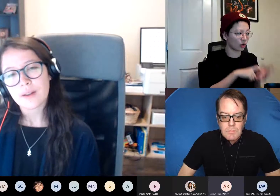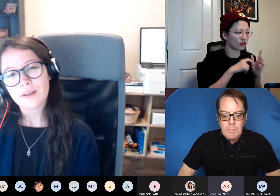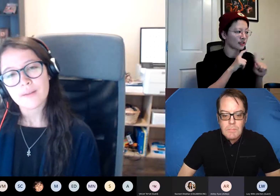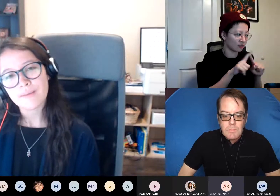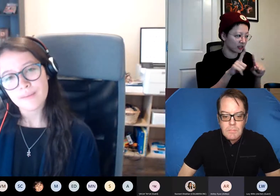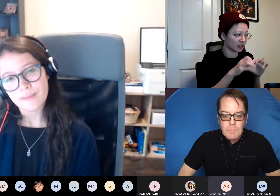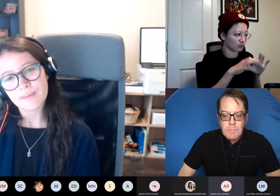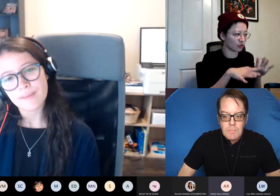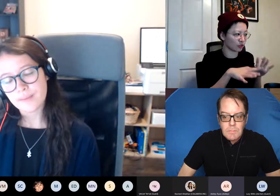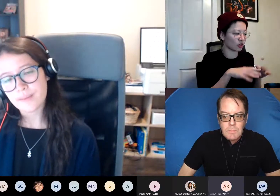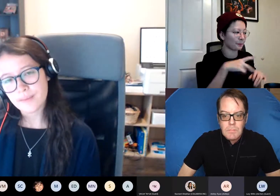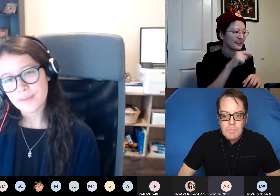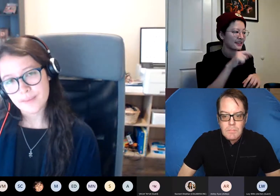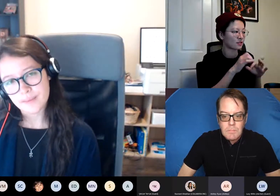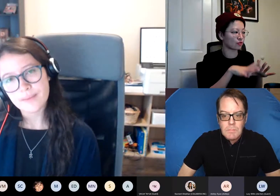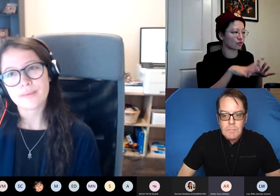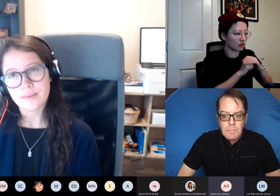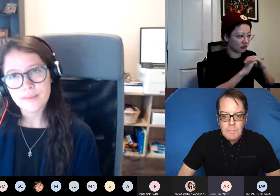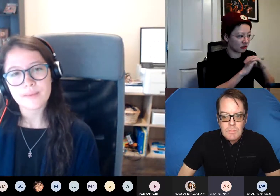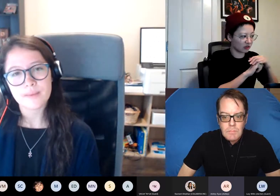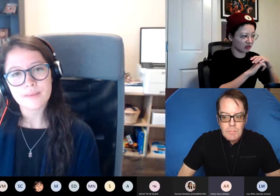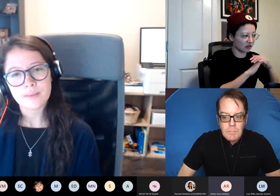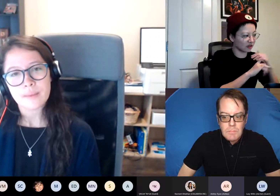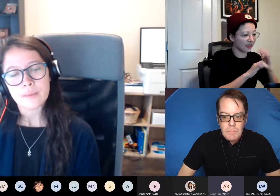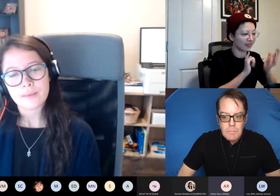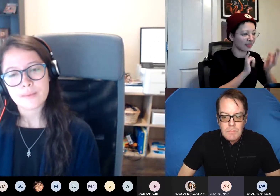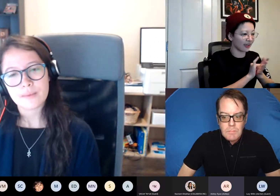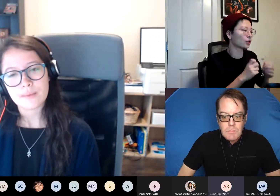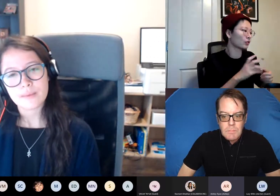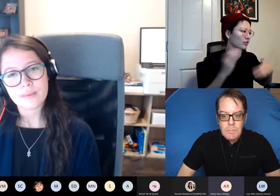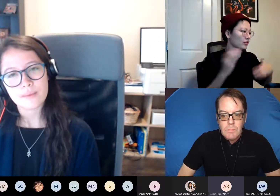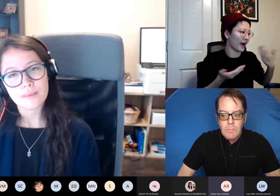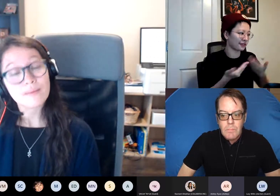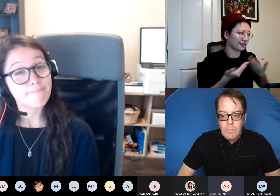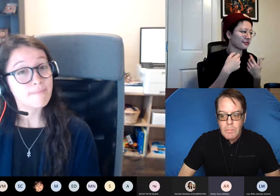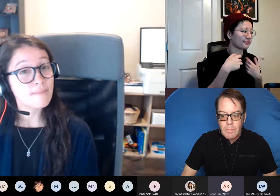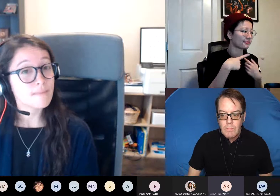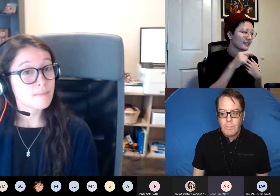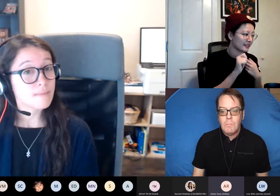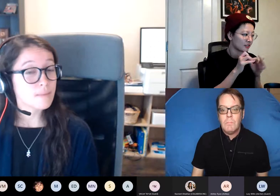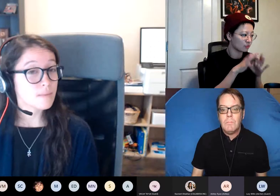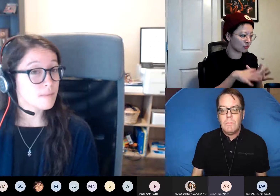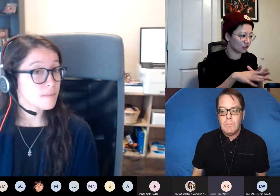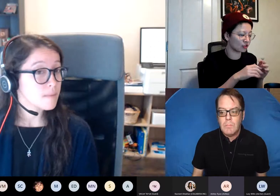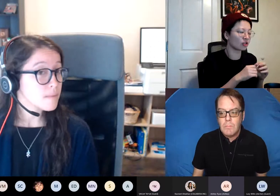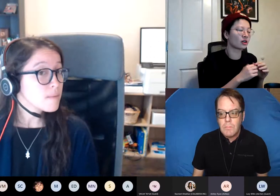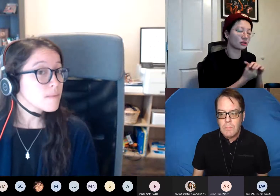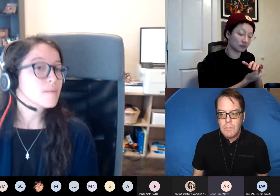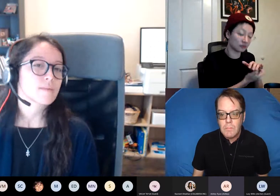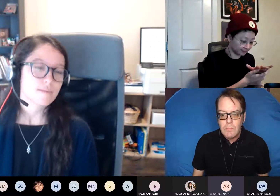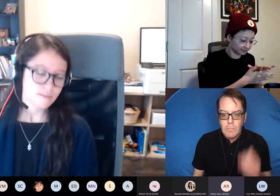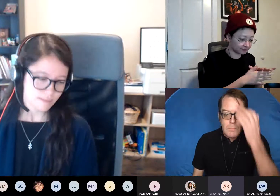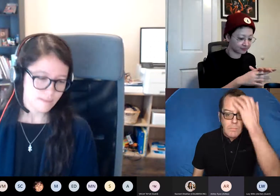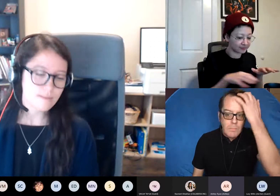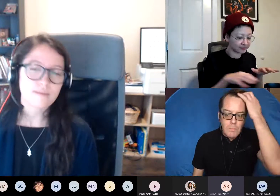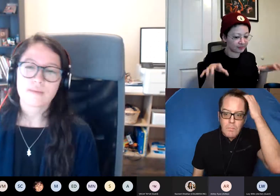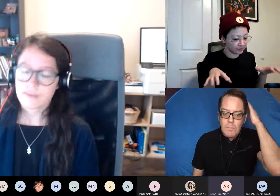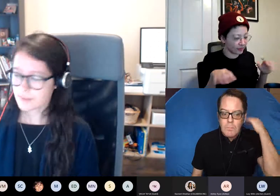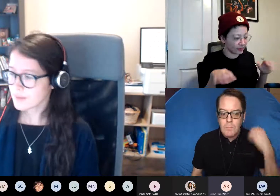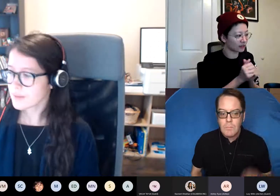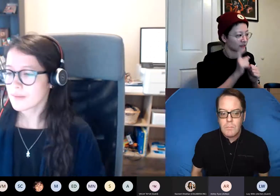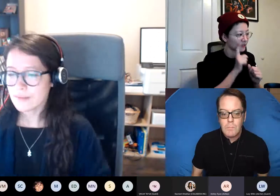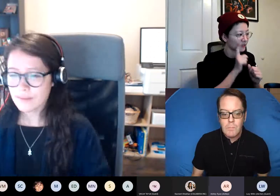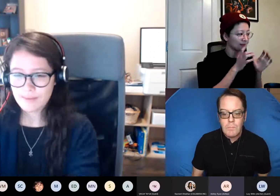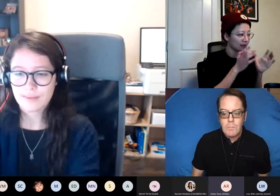in a room, we typically can share one interpreter. But again, those people who are deafblind require pro-tactile interpreters